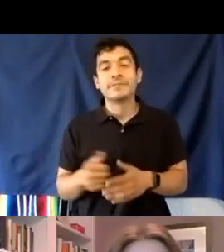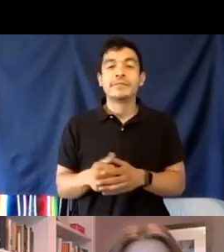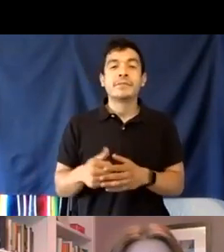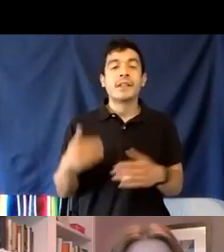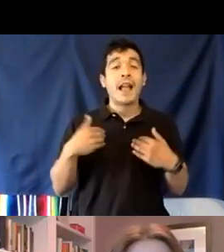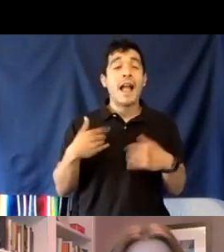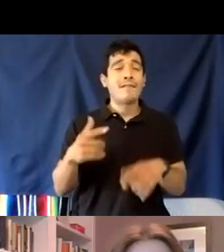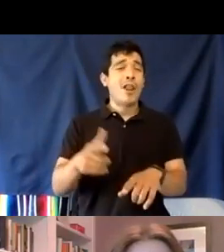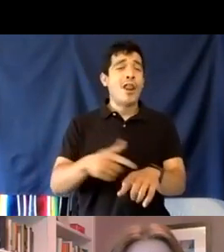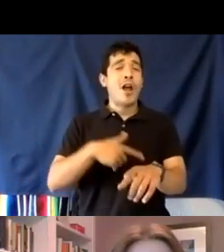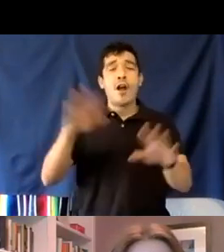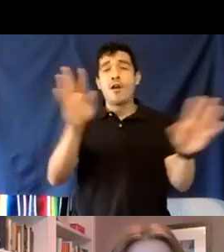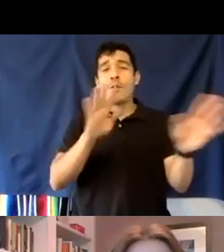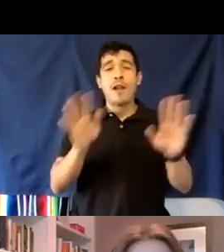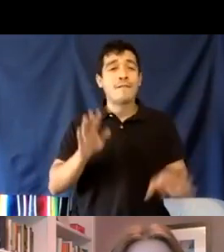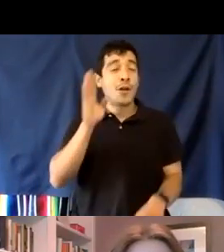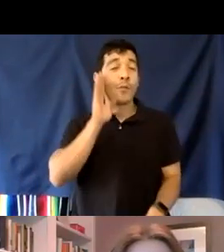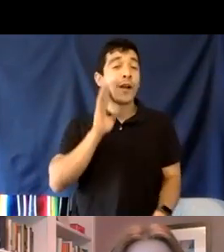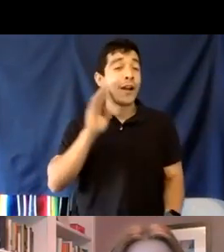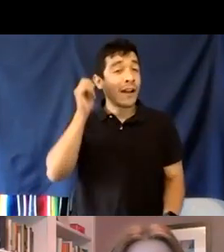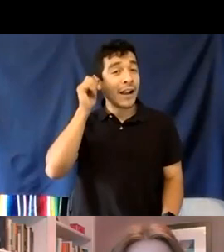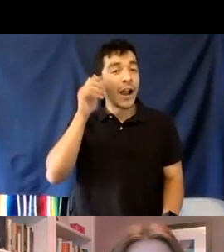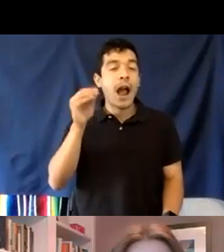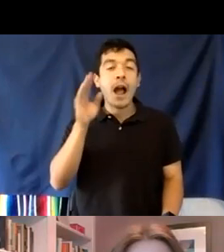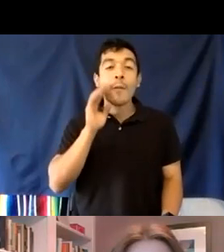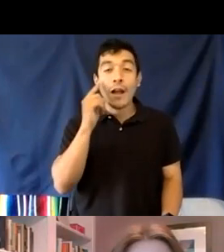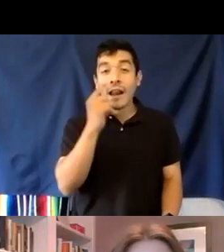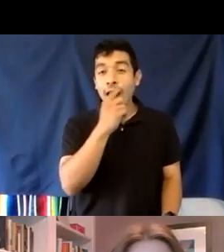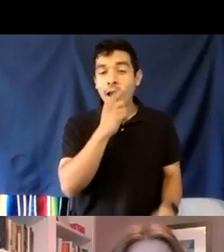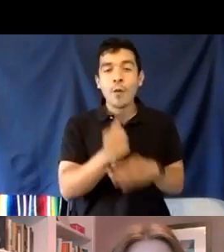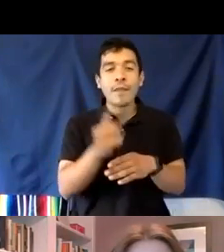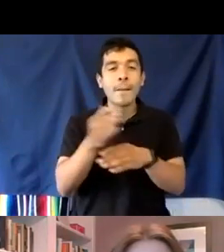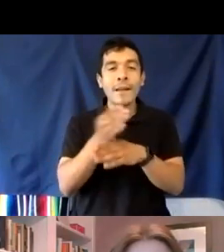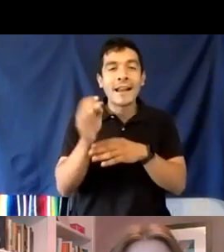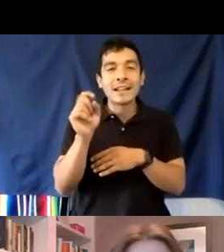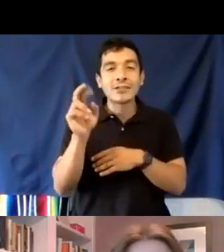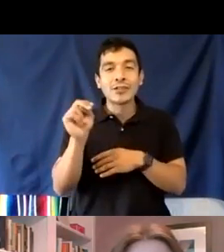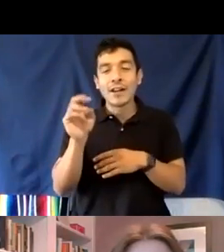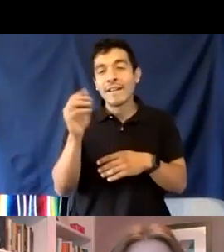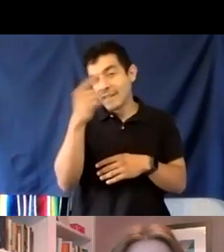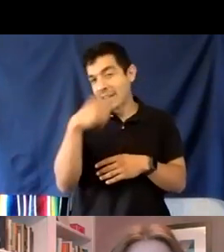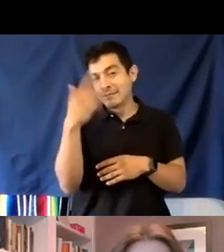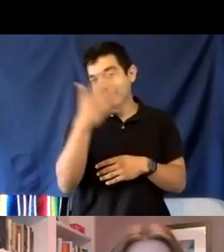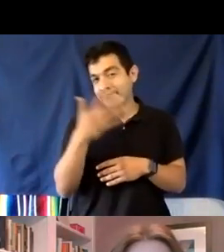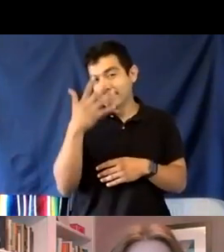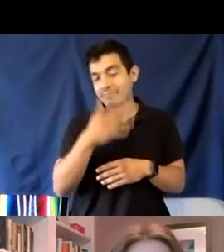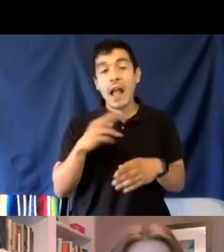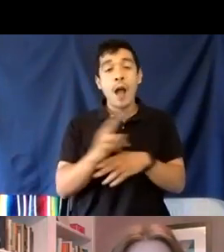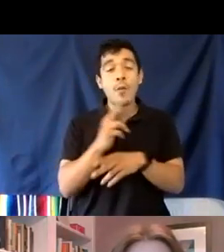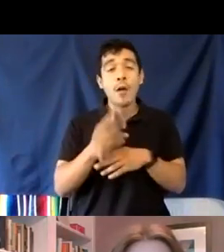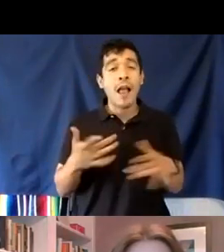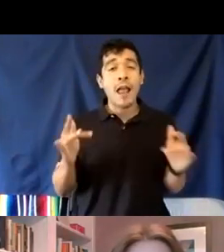long, wavy brown hair and brown eyes with Middle Eastern features, and I'm wearing a light gray sweater and hoop